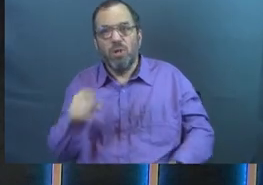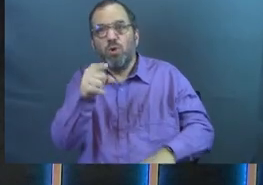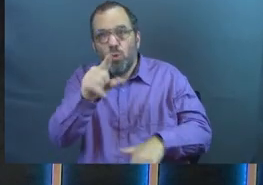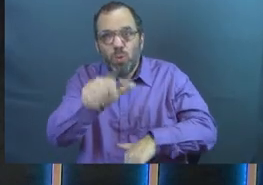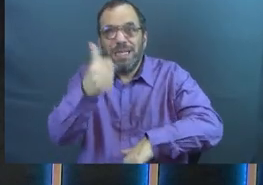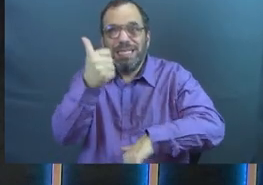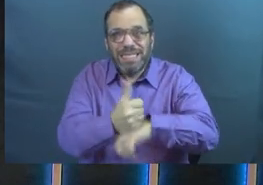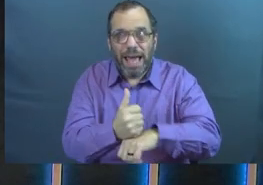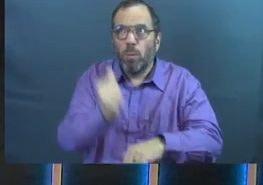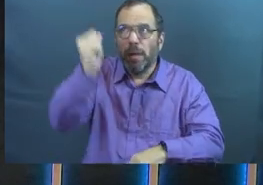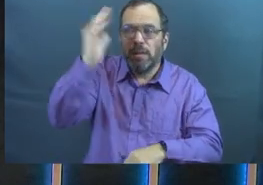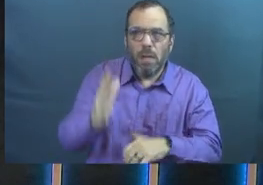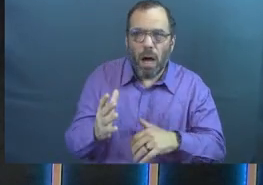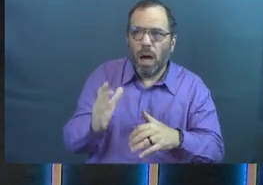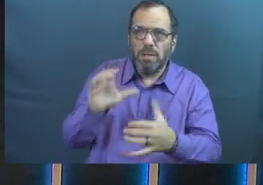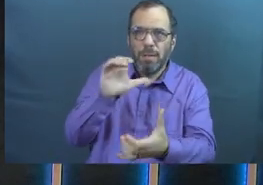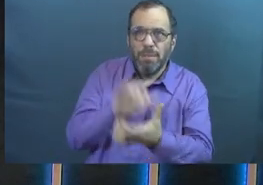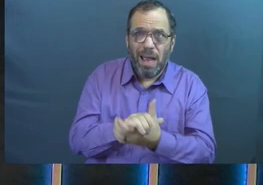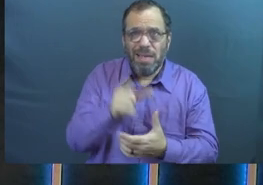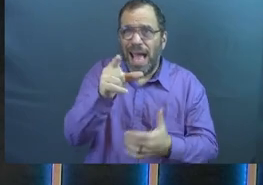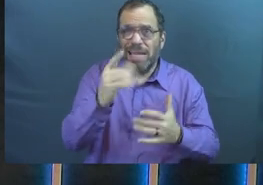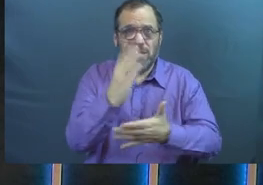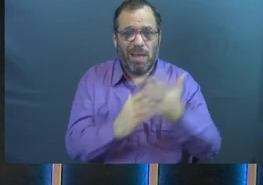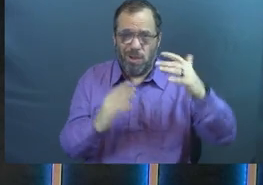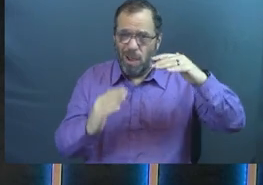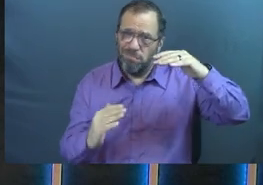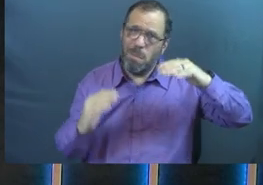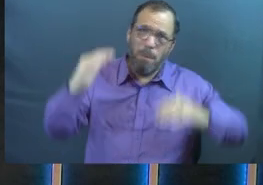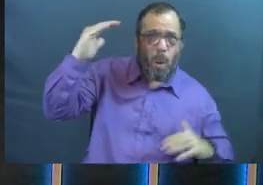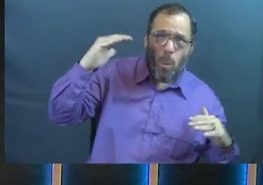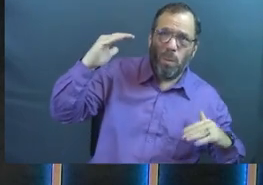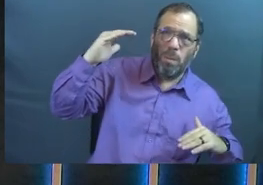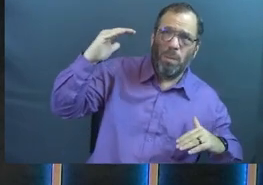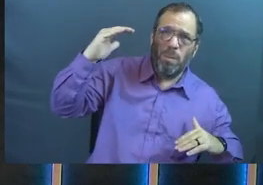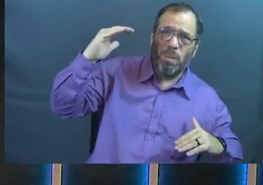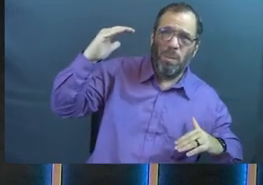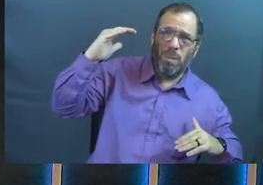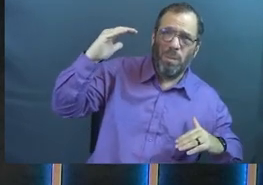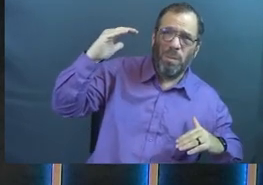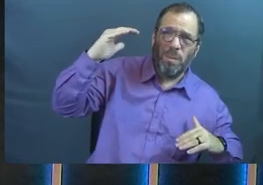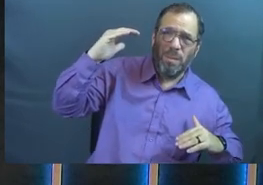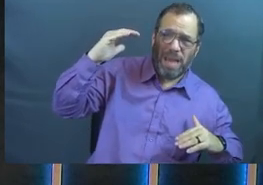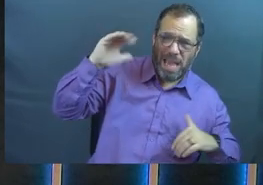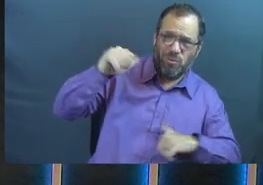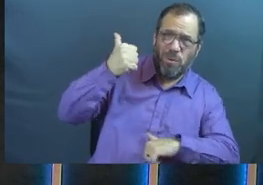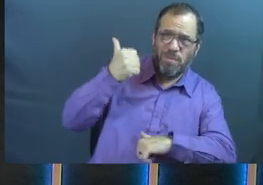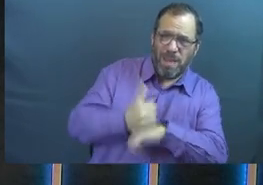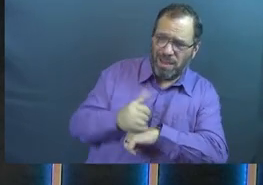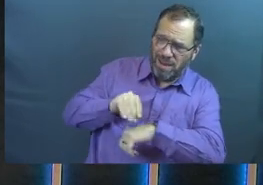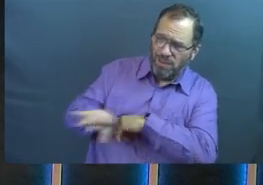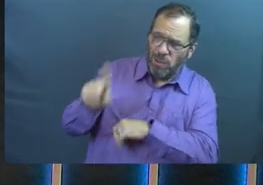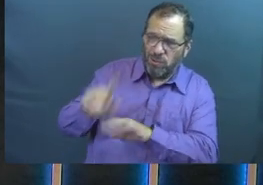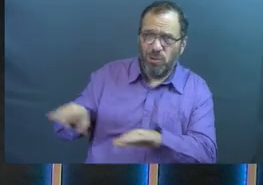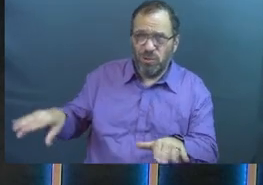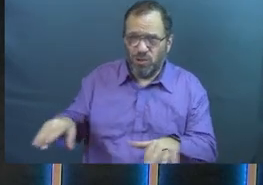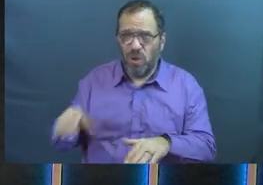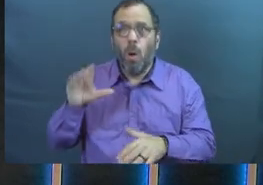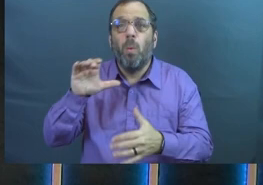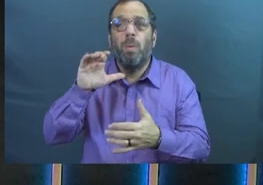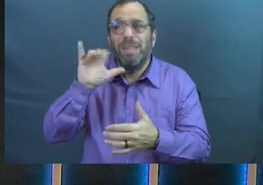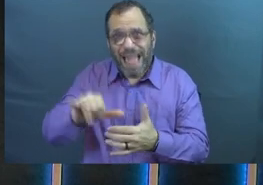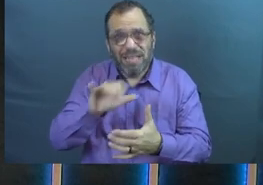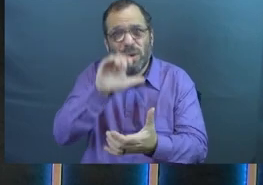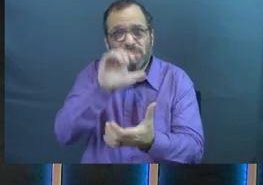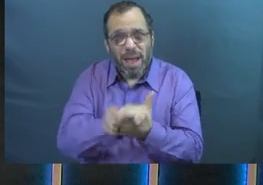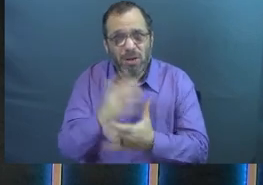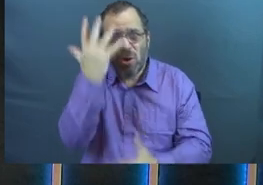like. Yep. And some of you guys are out of balance even in the roles, and you're setting a tone to the kids for what marriage is